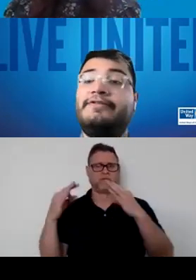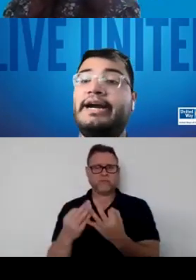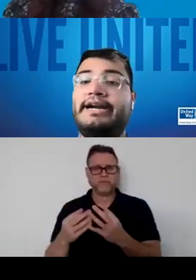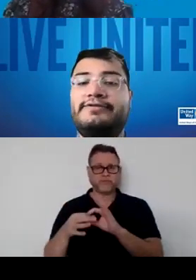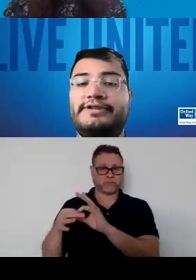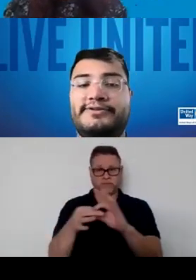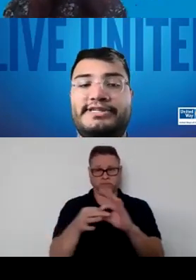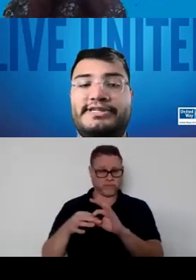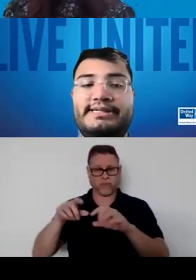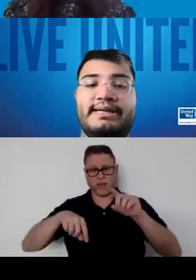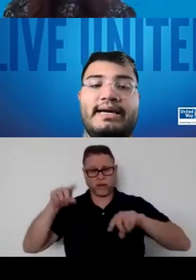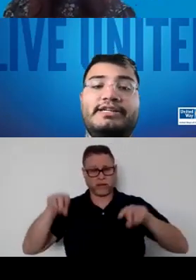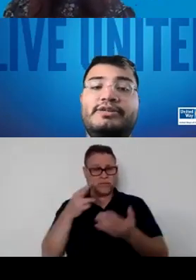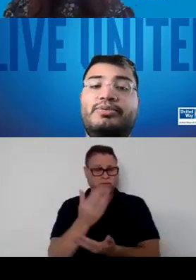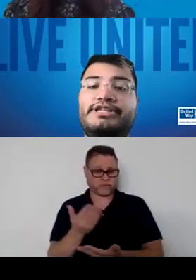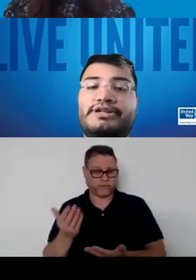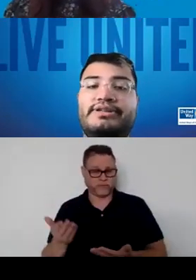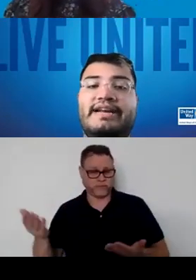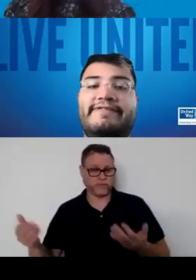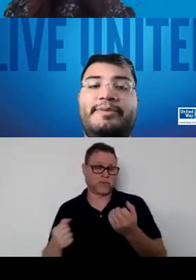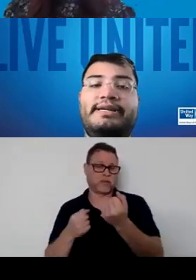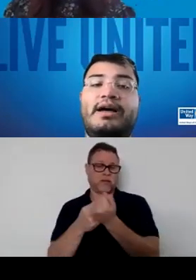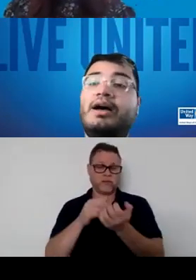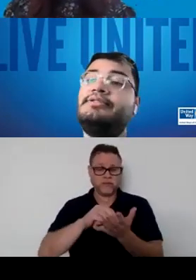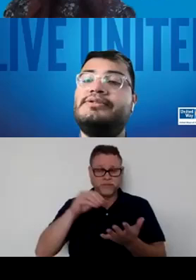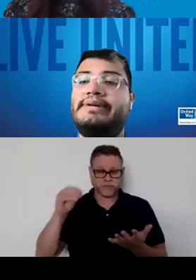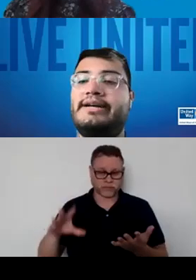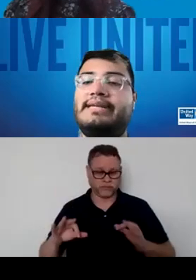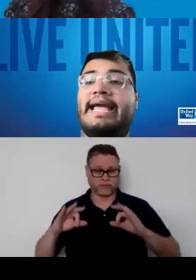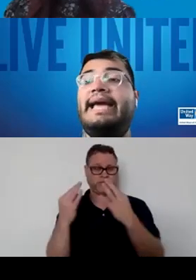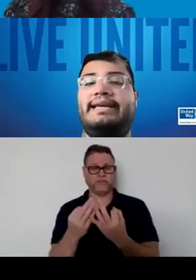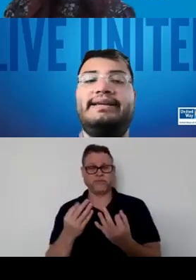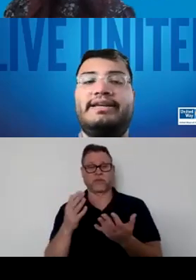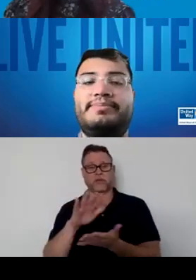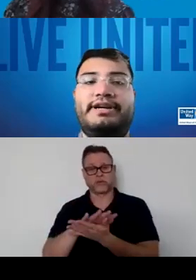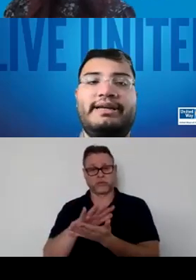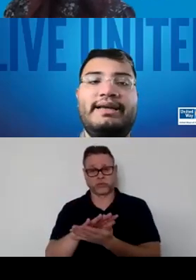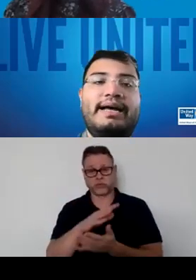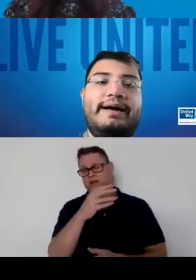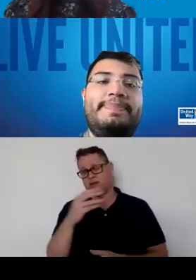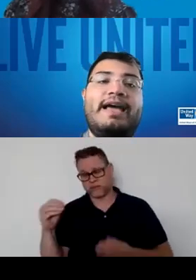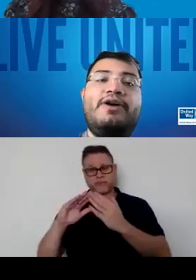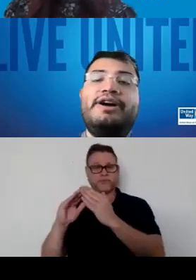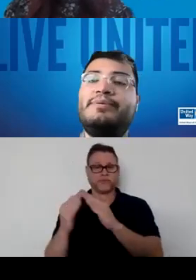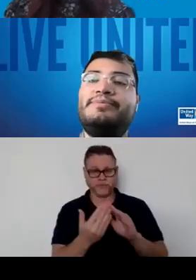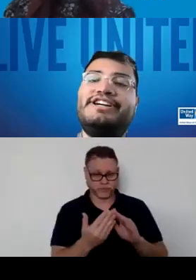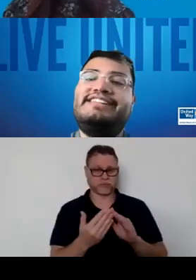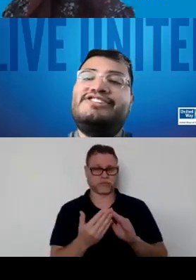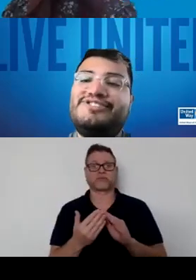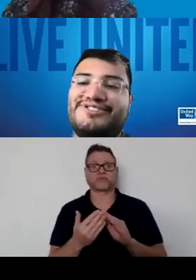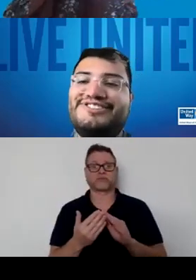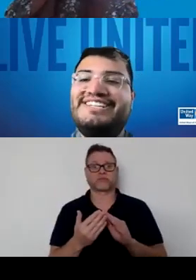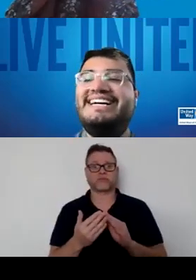coordinating a variety of resources to support students and families on school grounds and in the community. Now, a